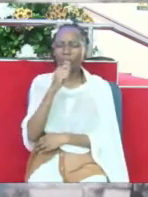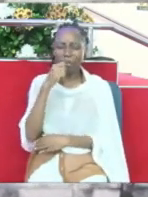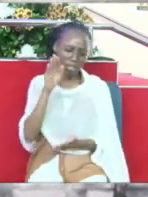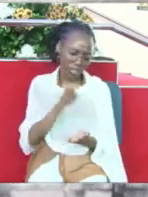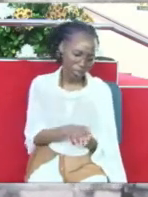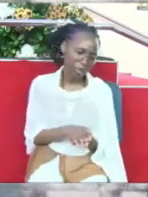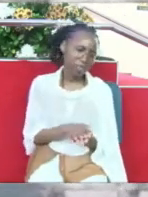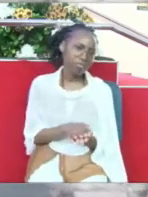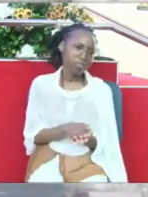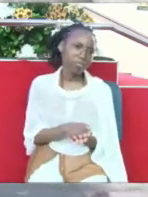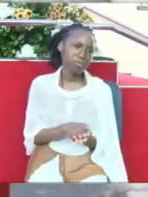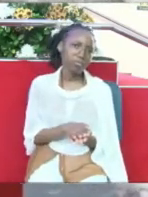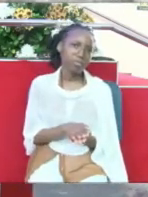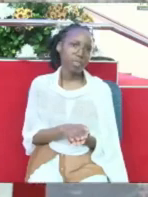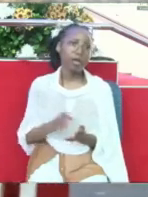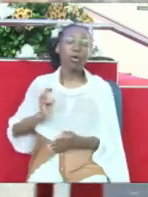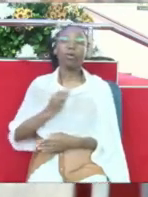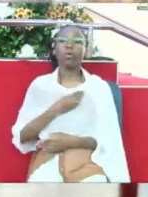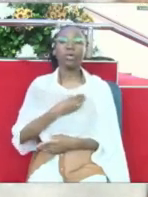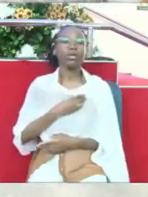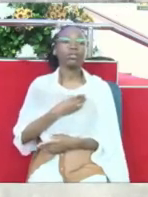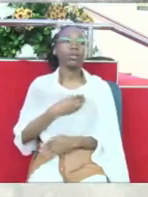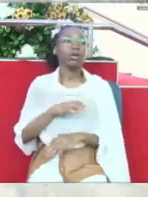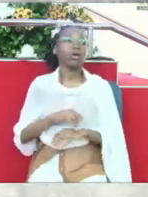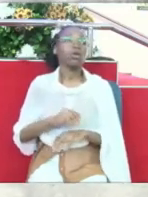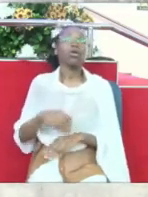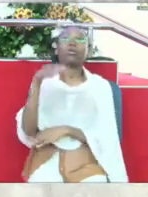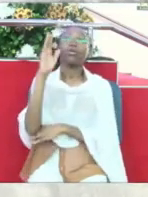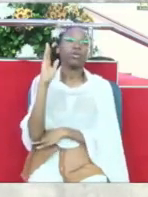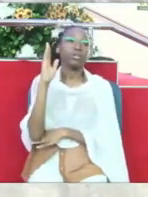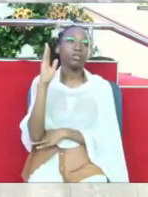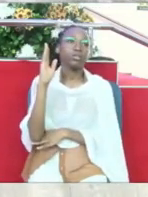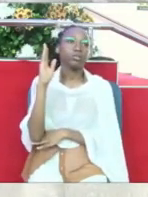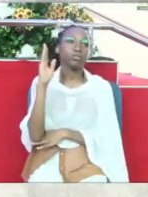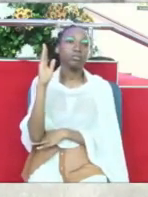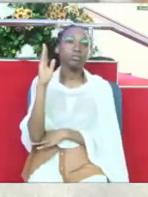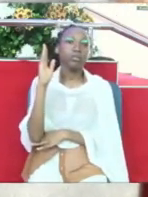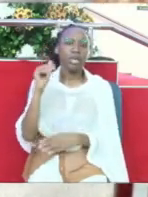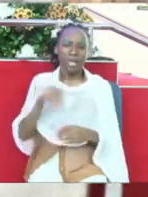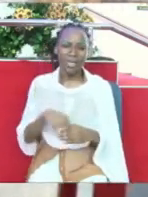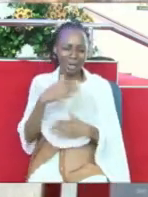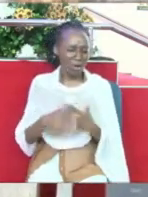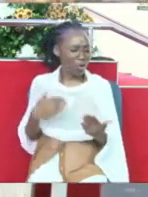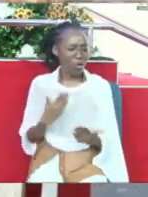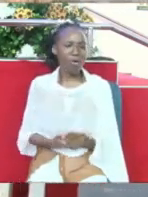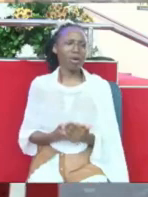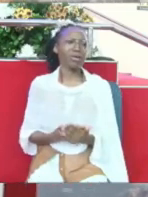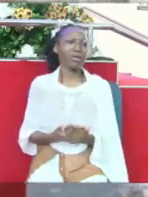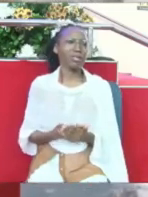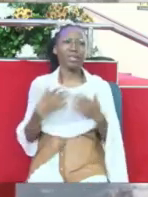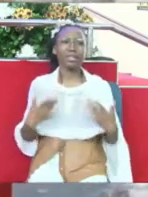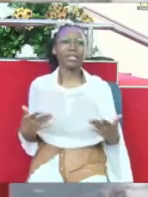akiweka ahadi. We call him the I am that I am. Tunamuita aliye ndiye. There is none who can compare with him. Hakuna anaweza